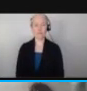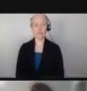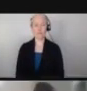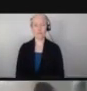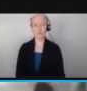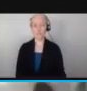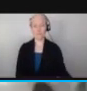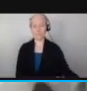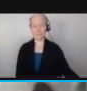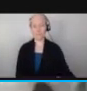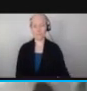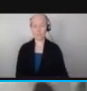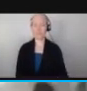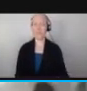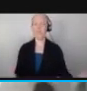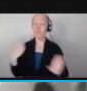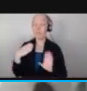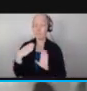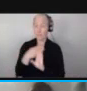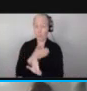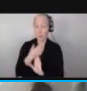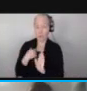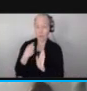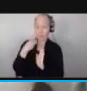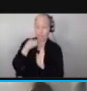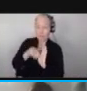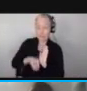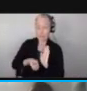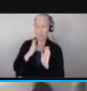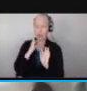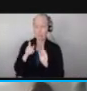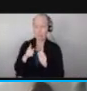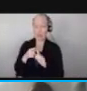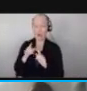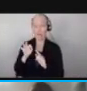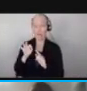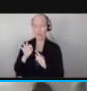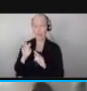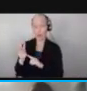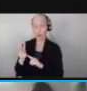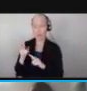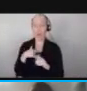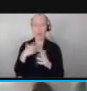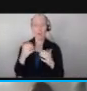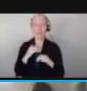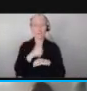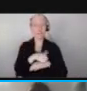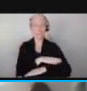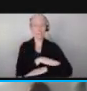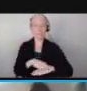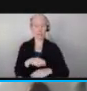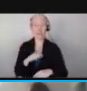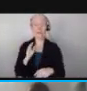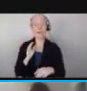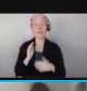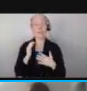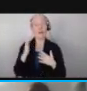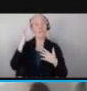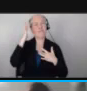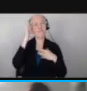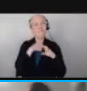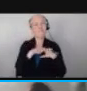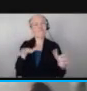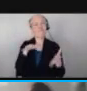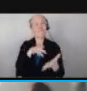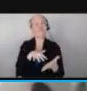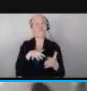But before I kind of go into our framework, I want to set the stage. The epidemiologist in me really